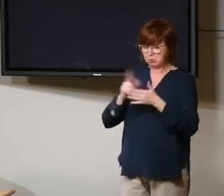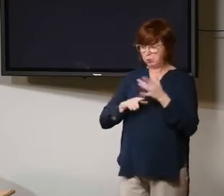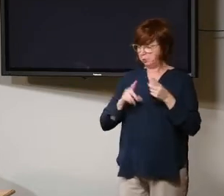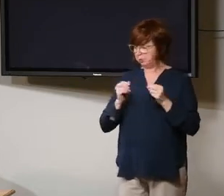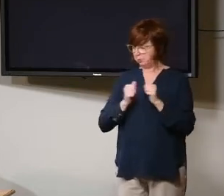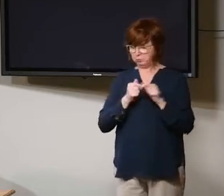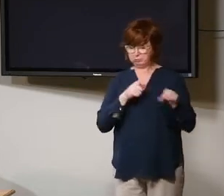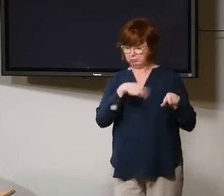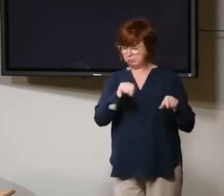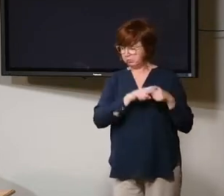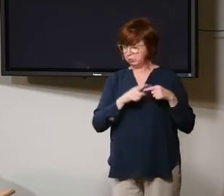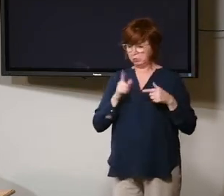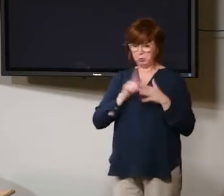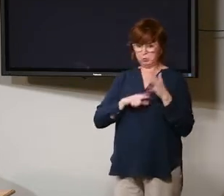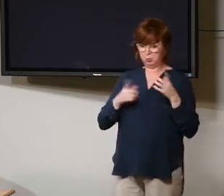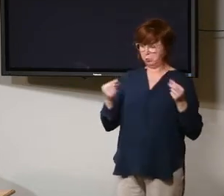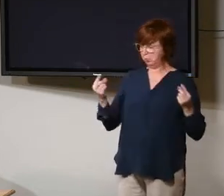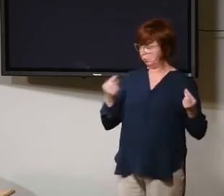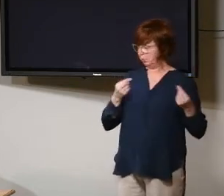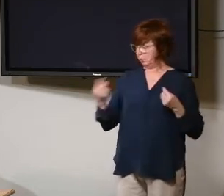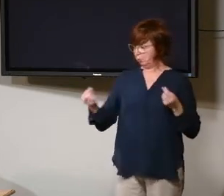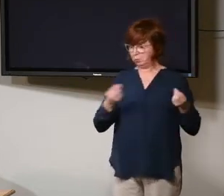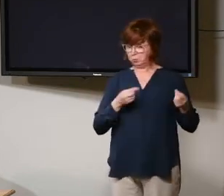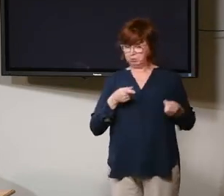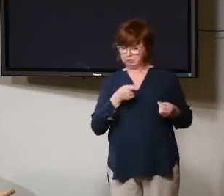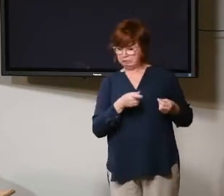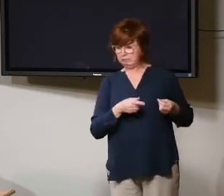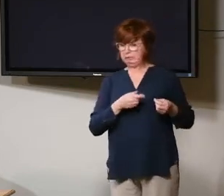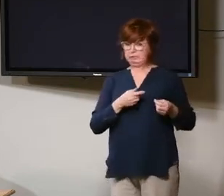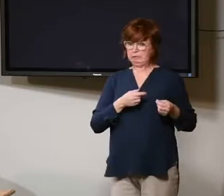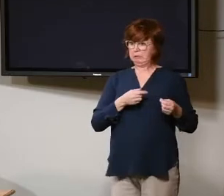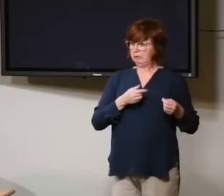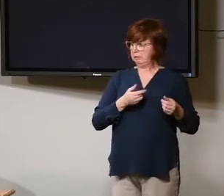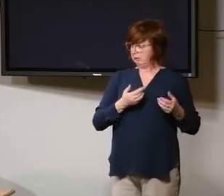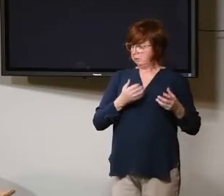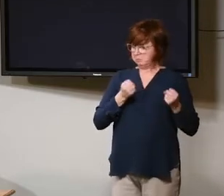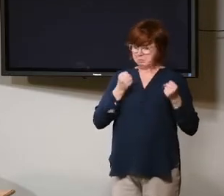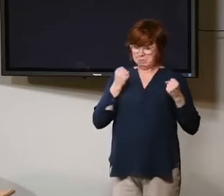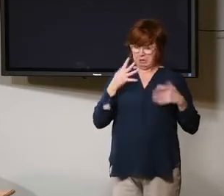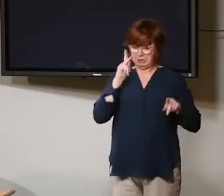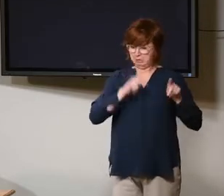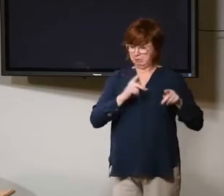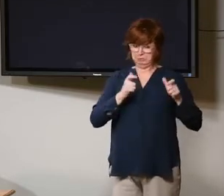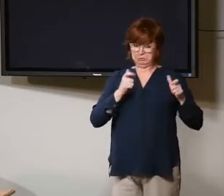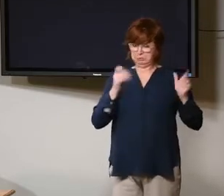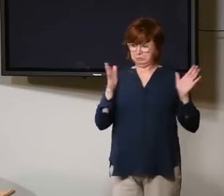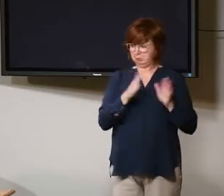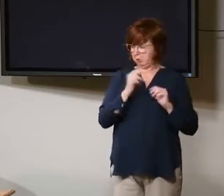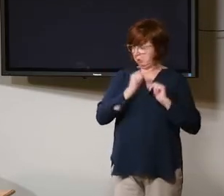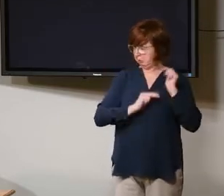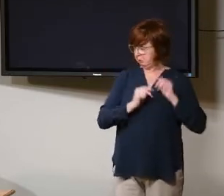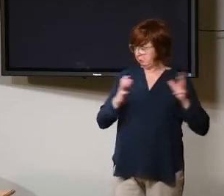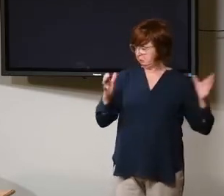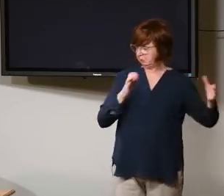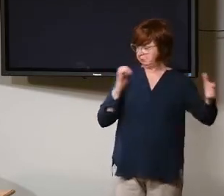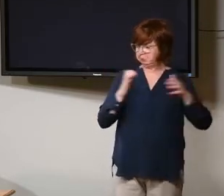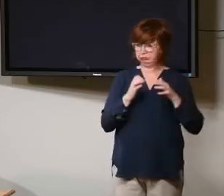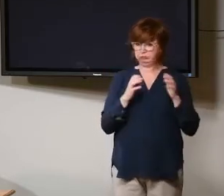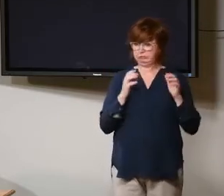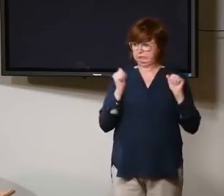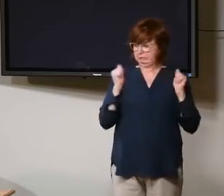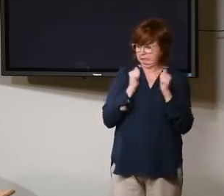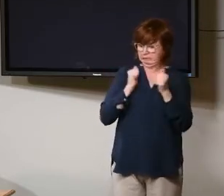manage that degree of population in our province's correctional centers during this